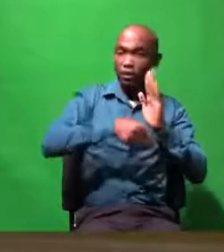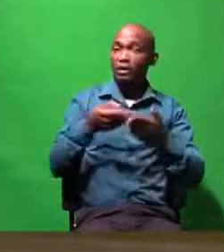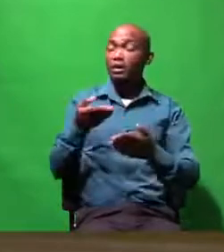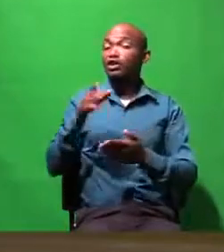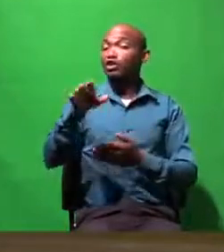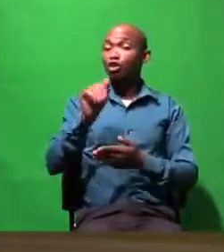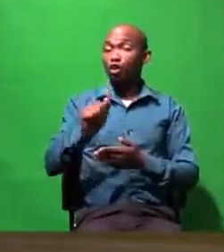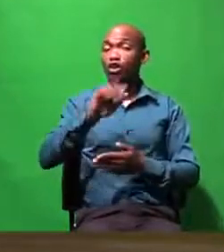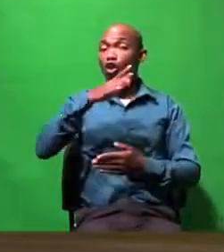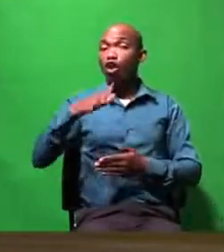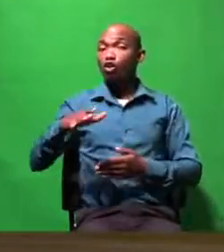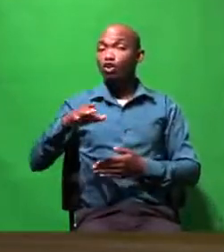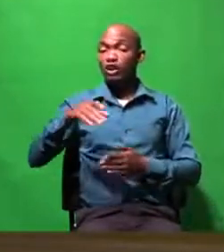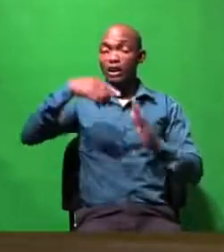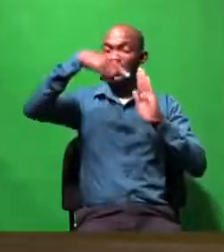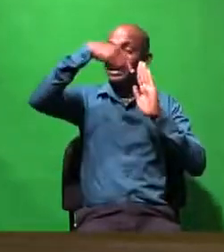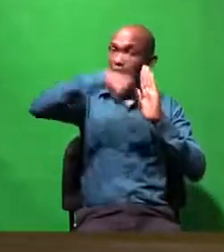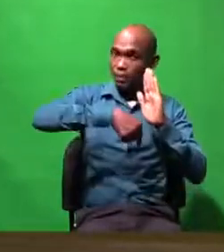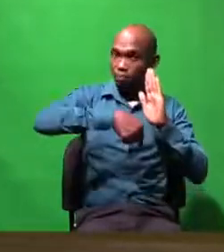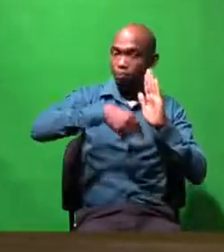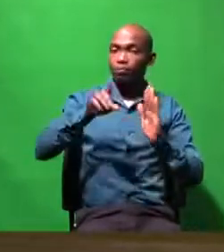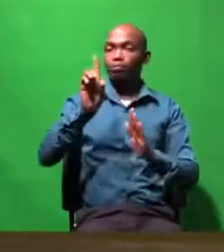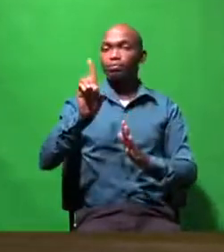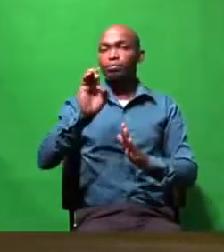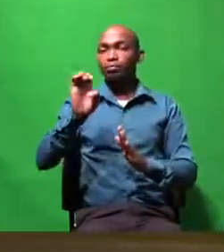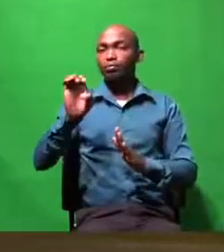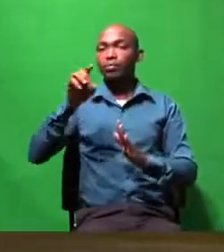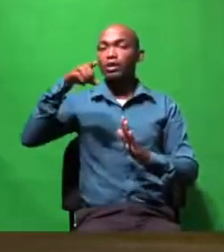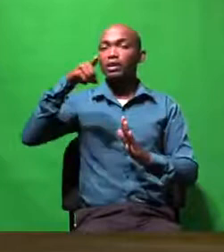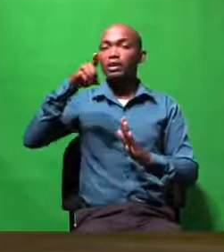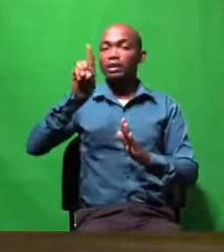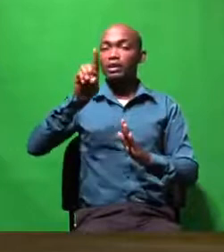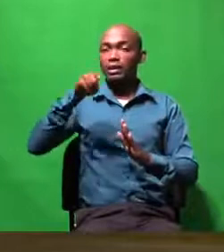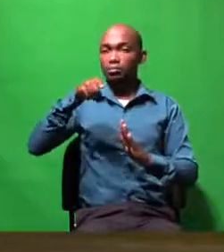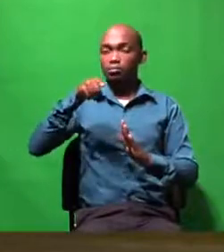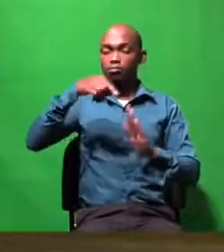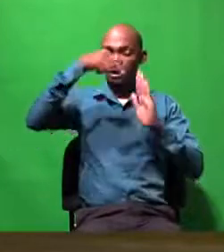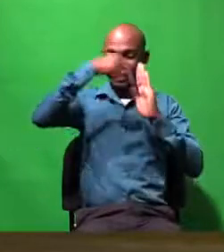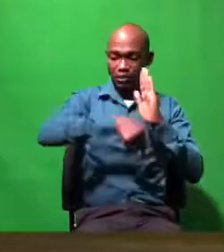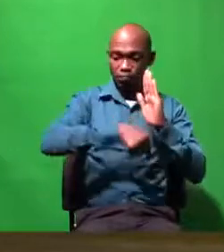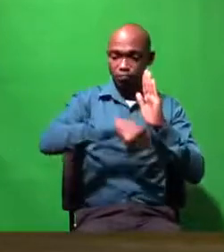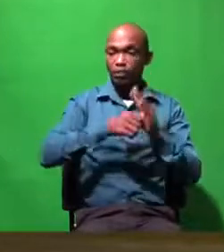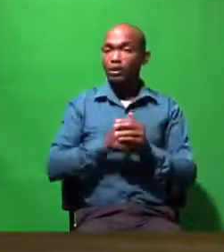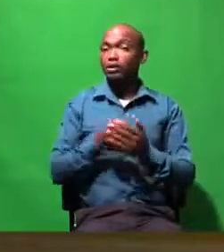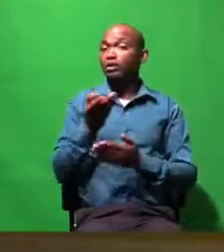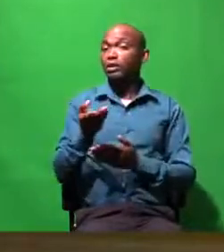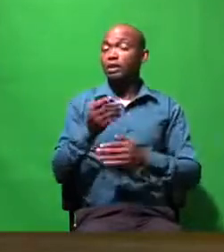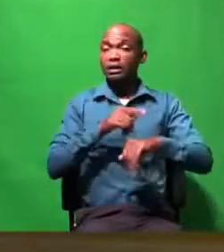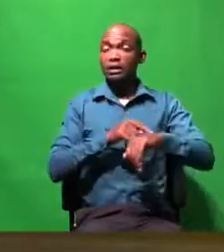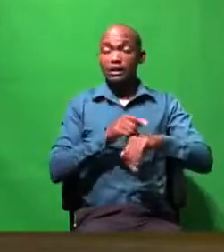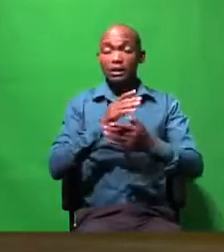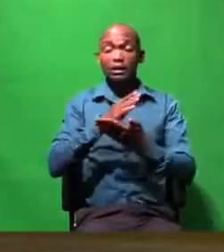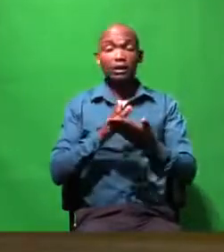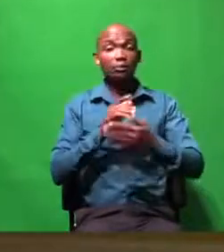deep. But sometimes there is a rising part in the ocean. This is sometimes there